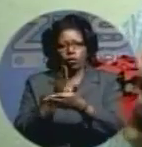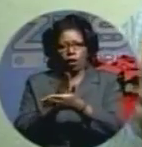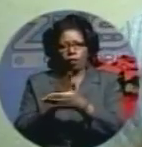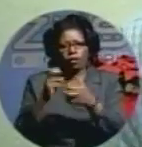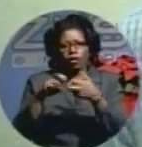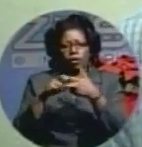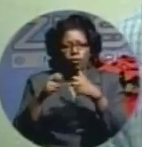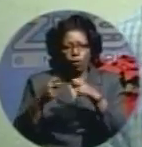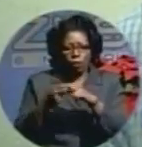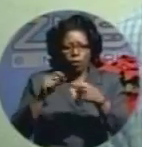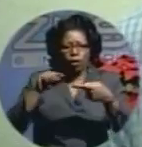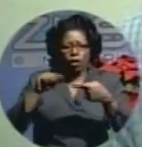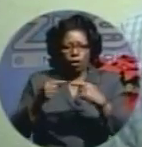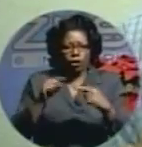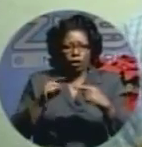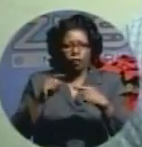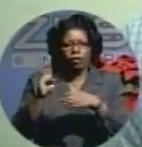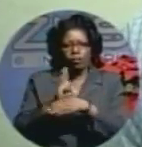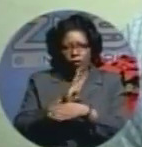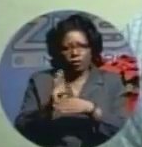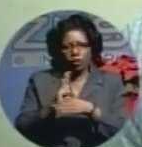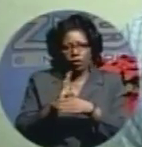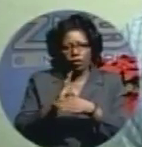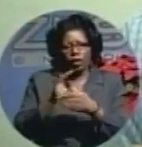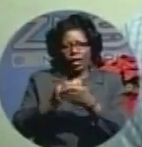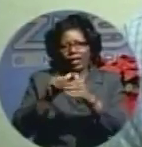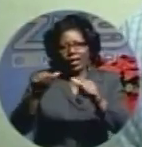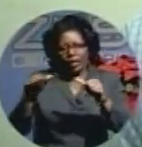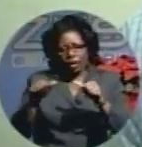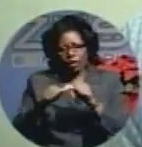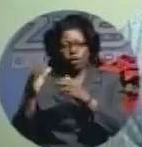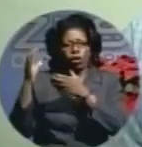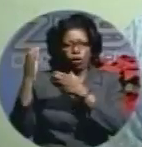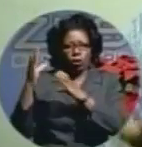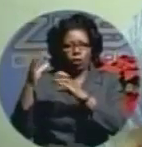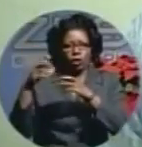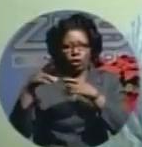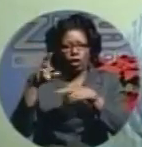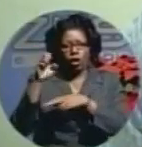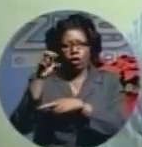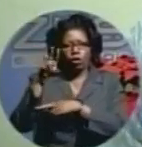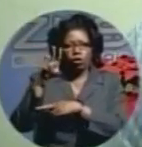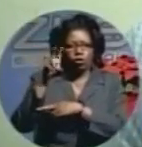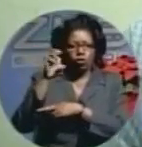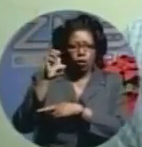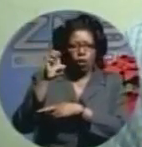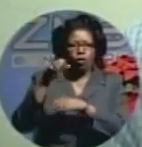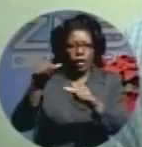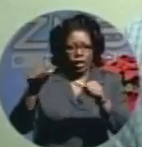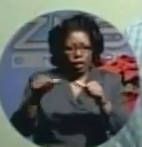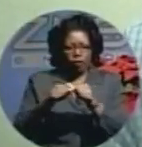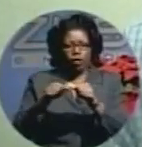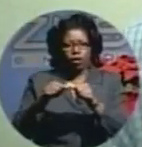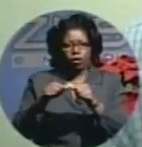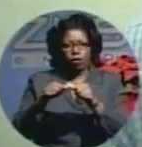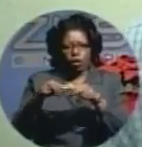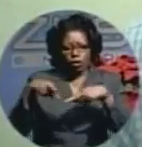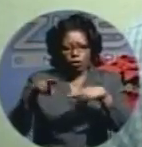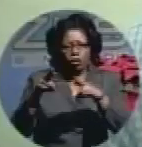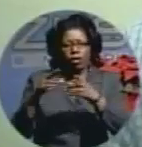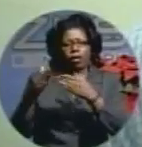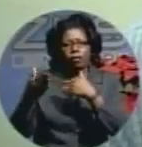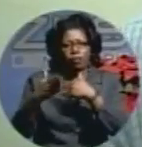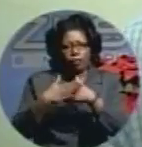is the most critical issue for the people in the Coconut Grove area. The roads must be